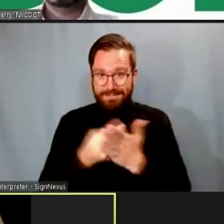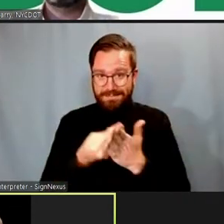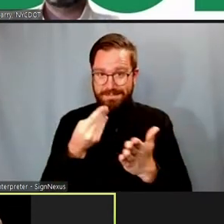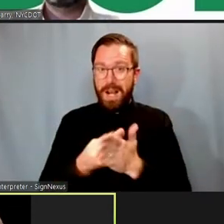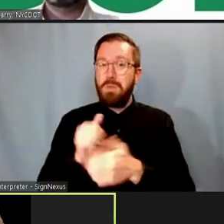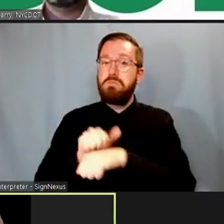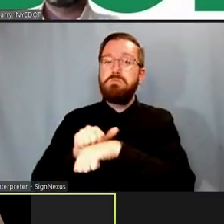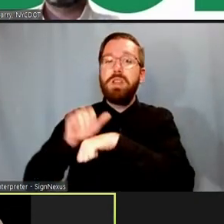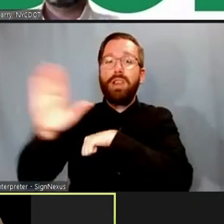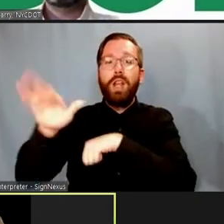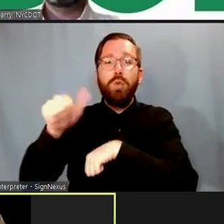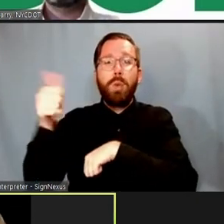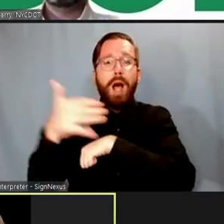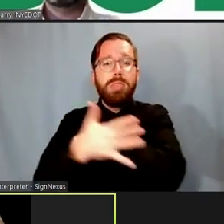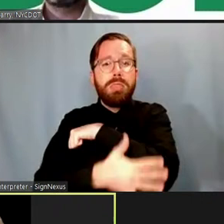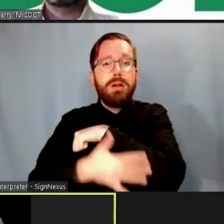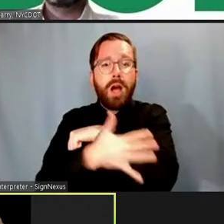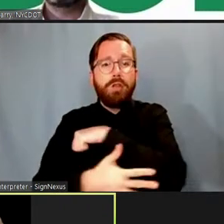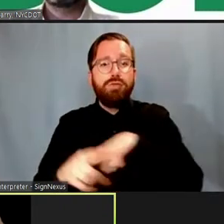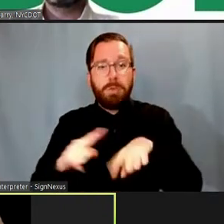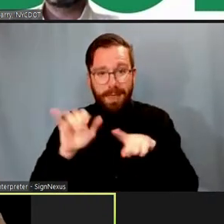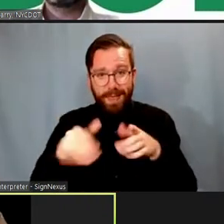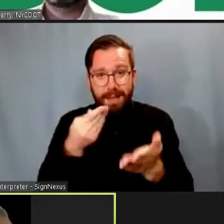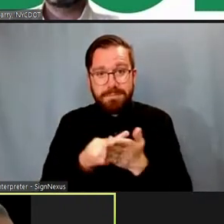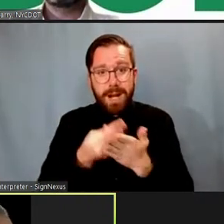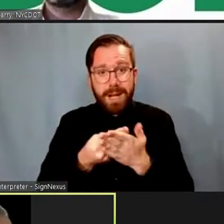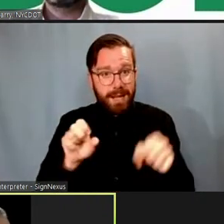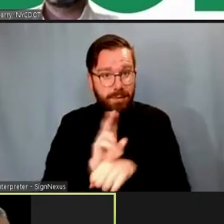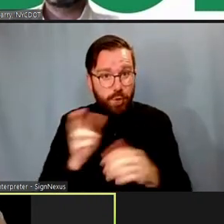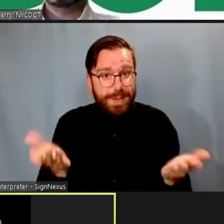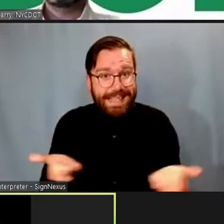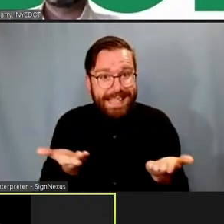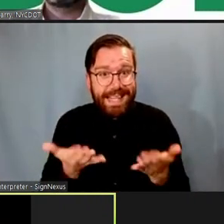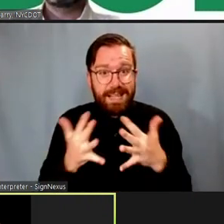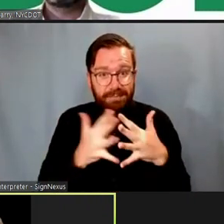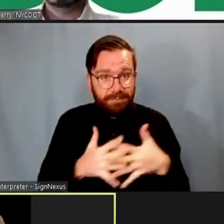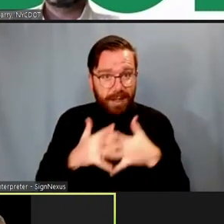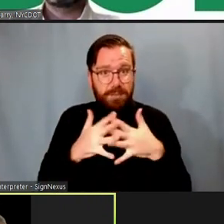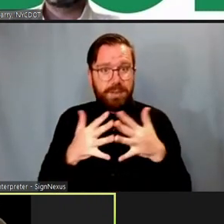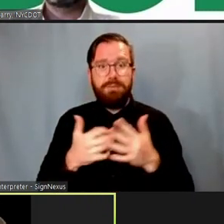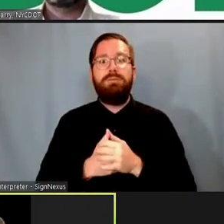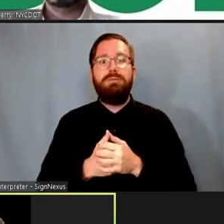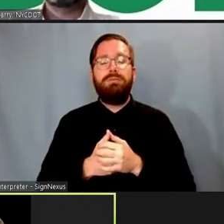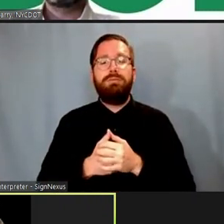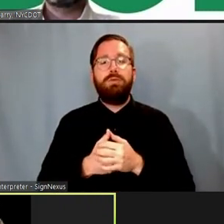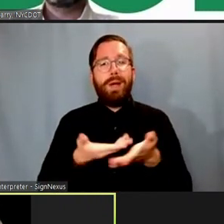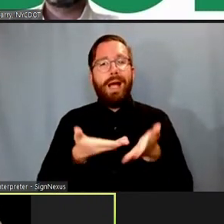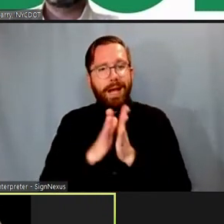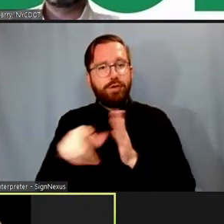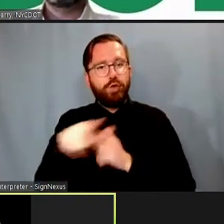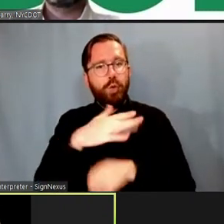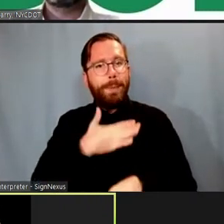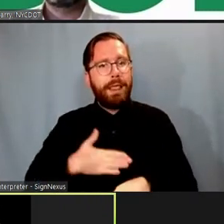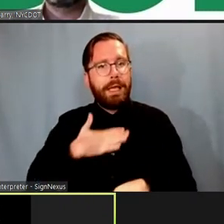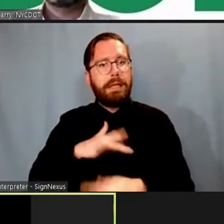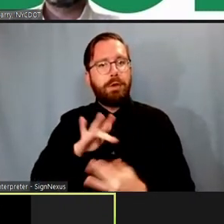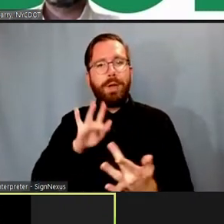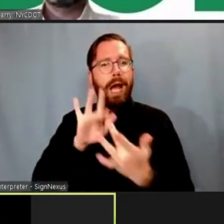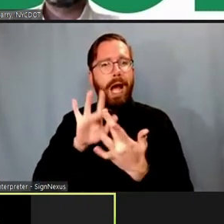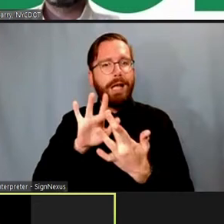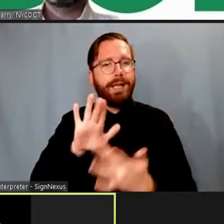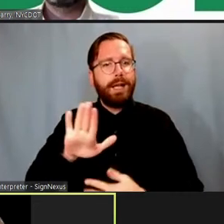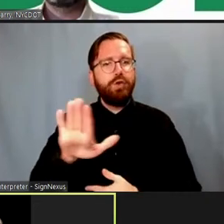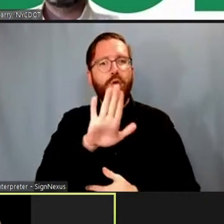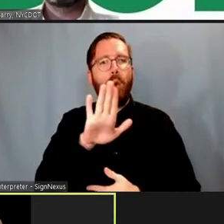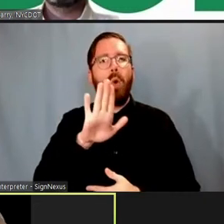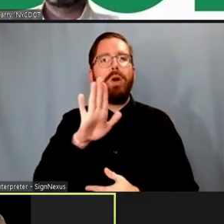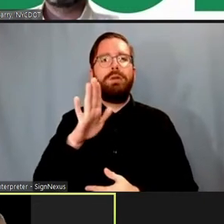money can be used here so i ask you guys reach out to the to the uh uh